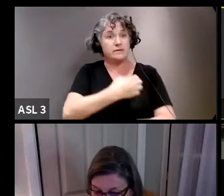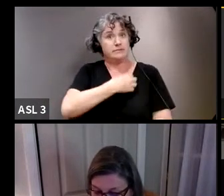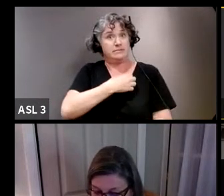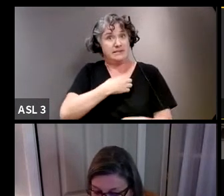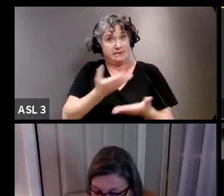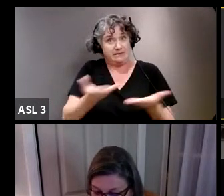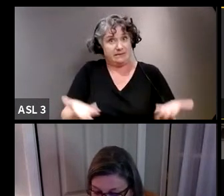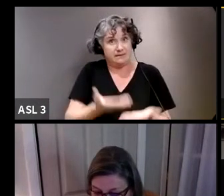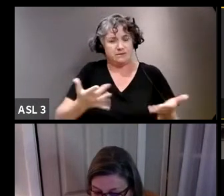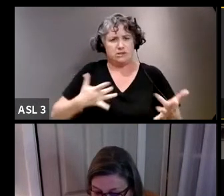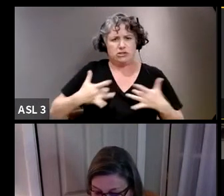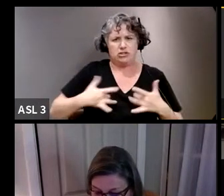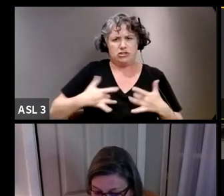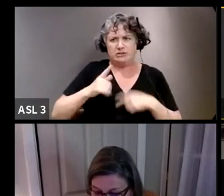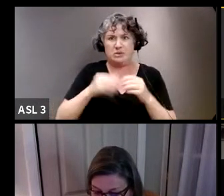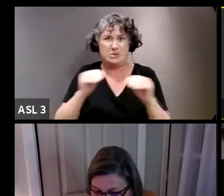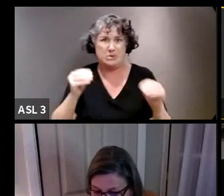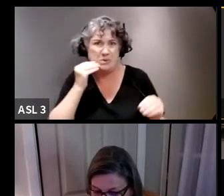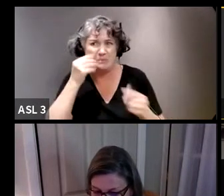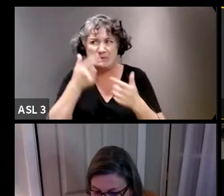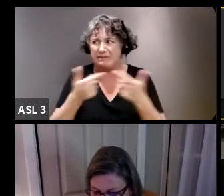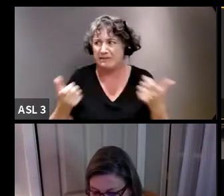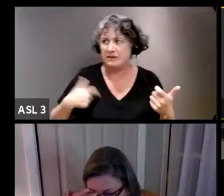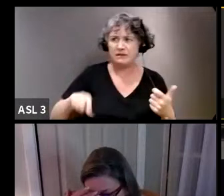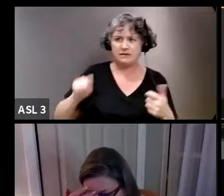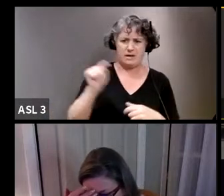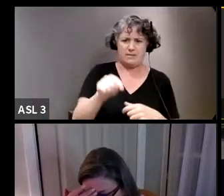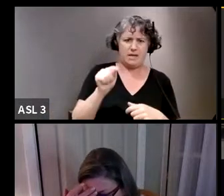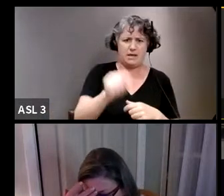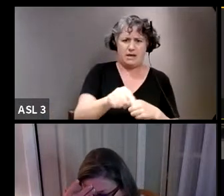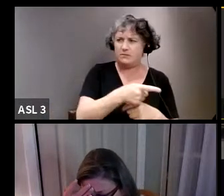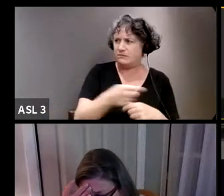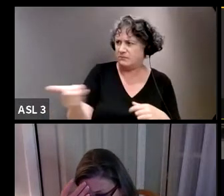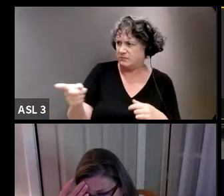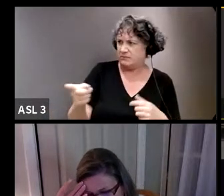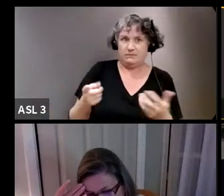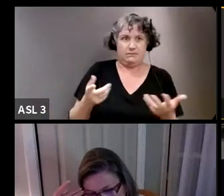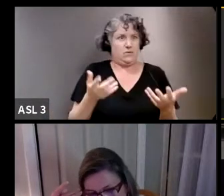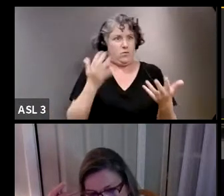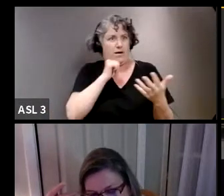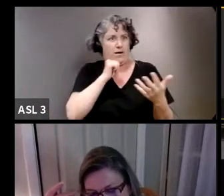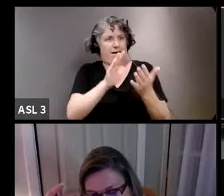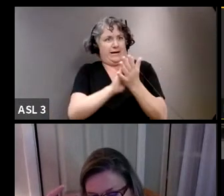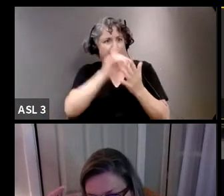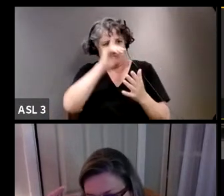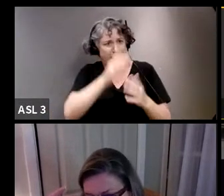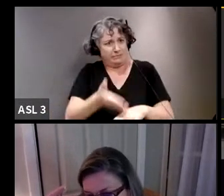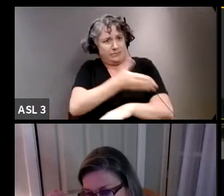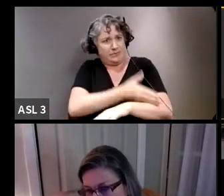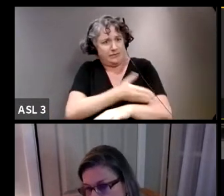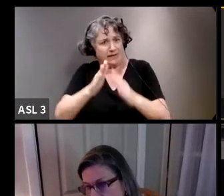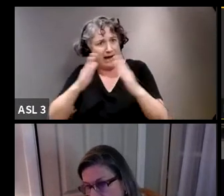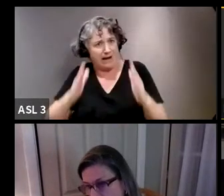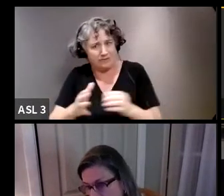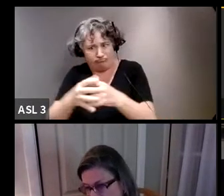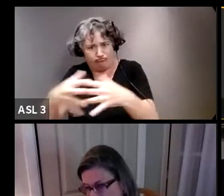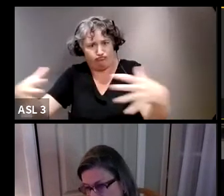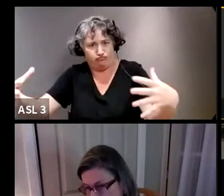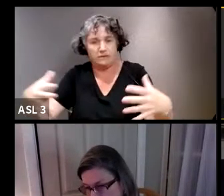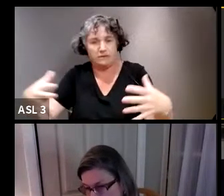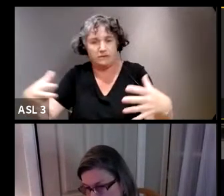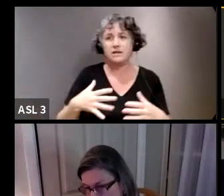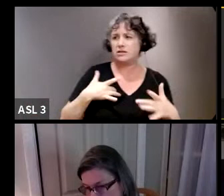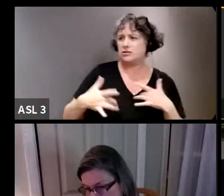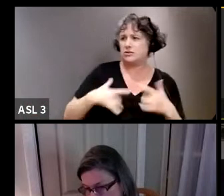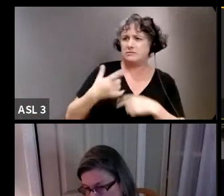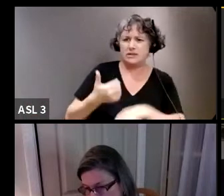concerns about homelessness should ask themselves why they are not calling for more housing those who cite concerns about drug use should ask themselves why they are